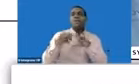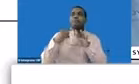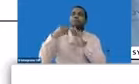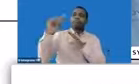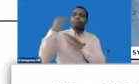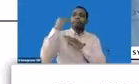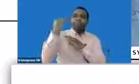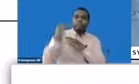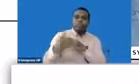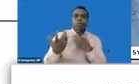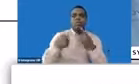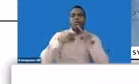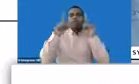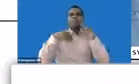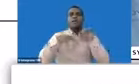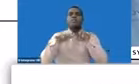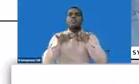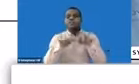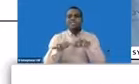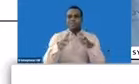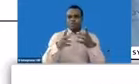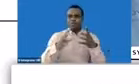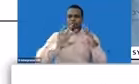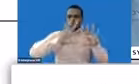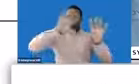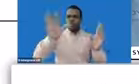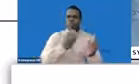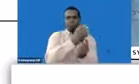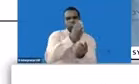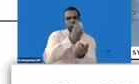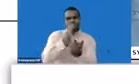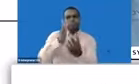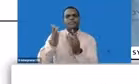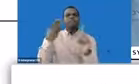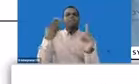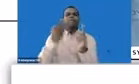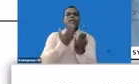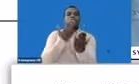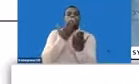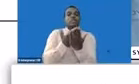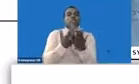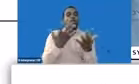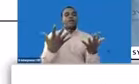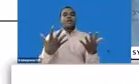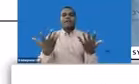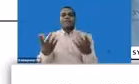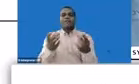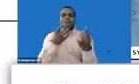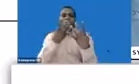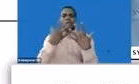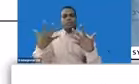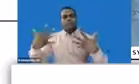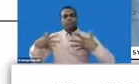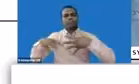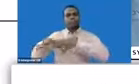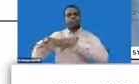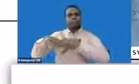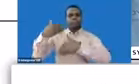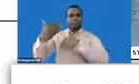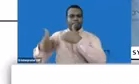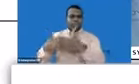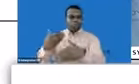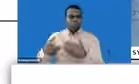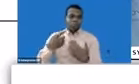beyond the strictly defined feedback mechanism, but it's a very important part to address